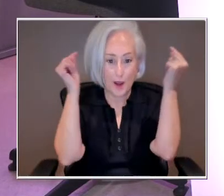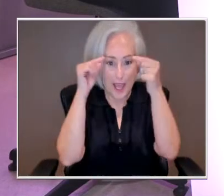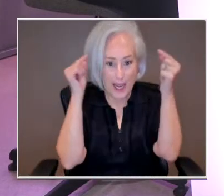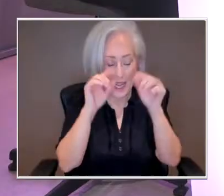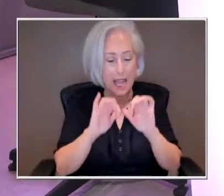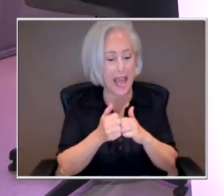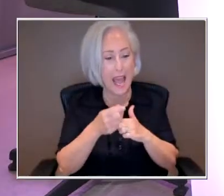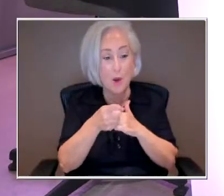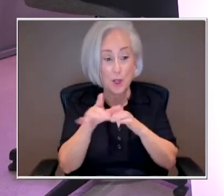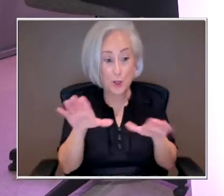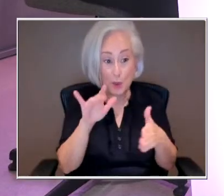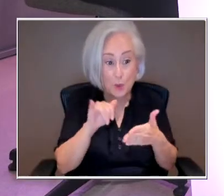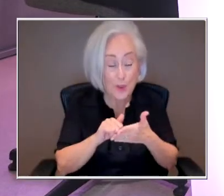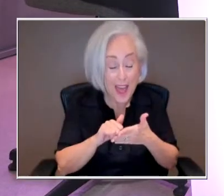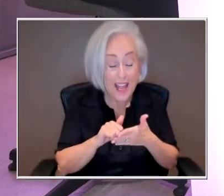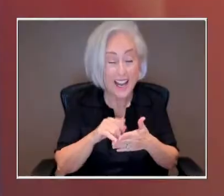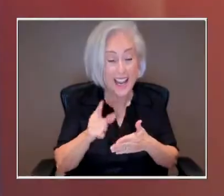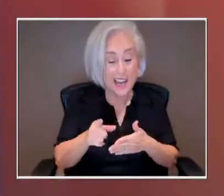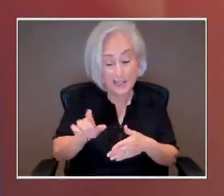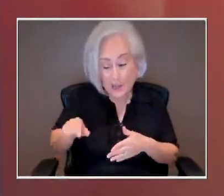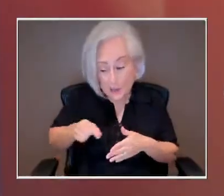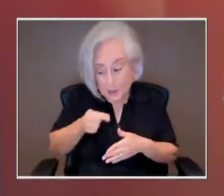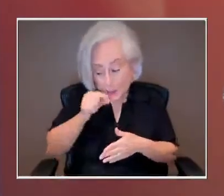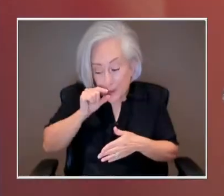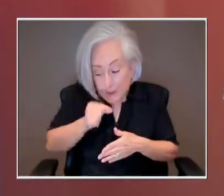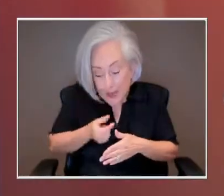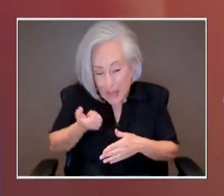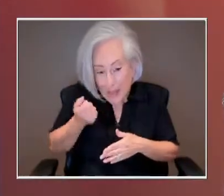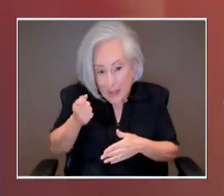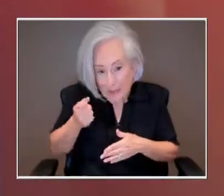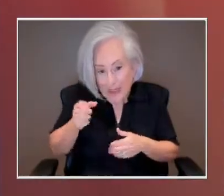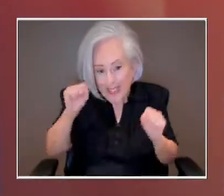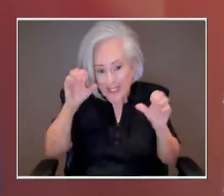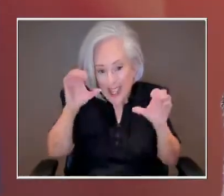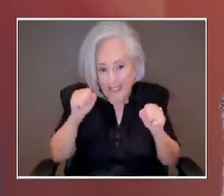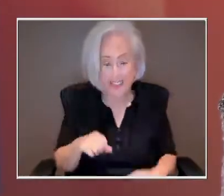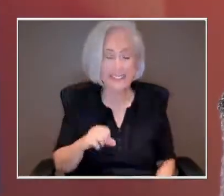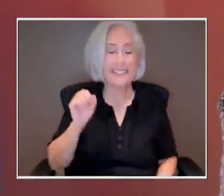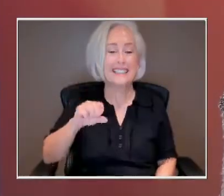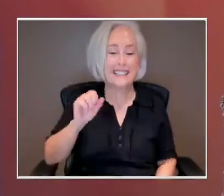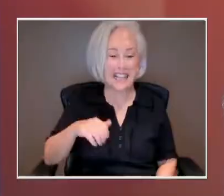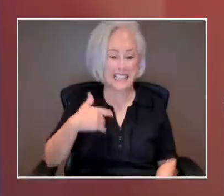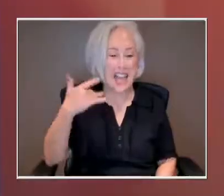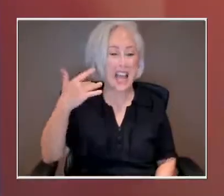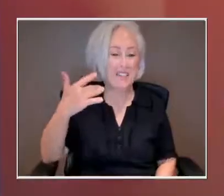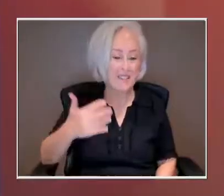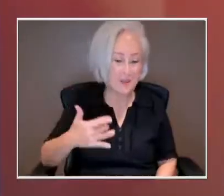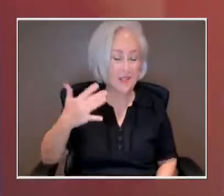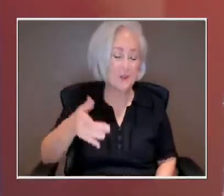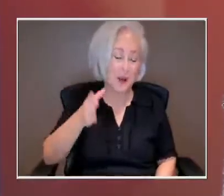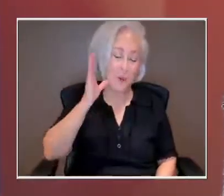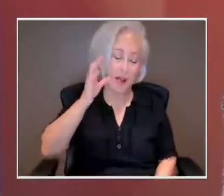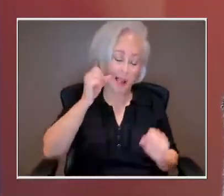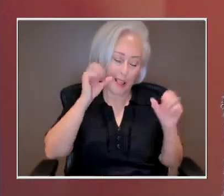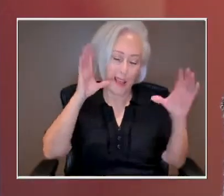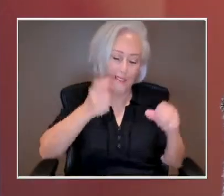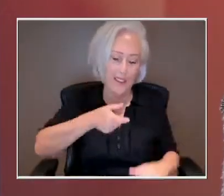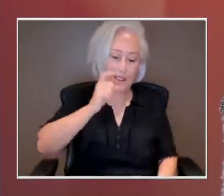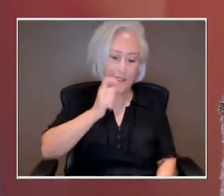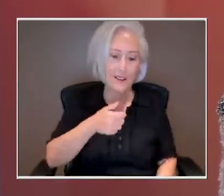ever sneak any caffeine? I do still sneak some, yes, here and there. I did actually have to